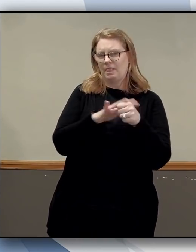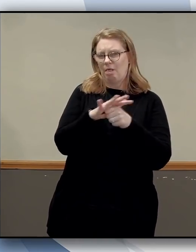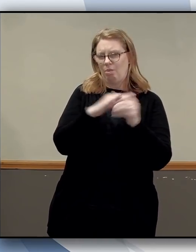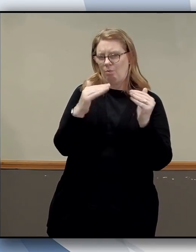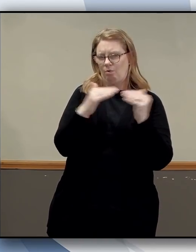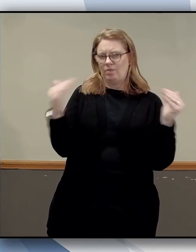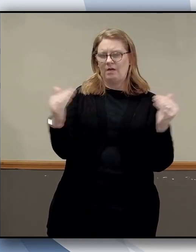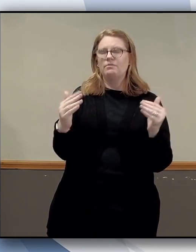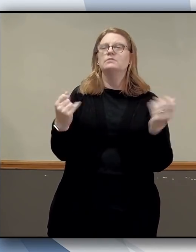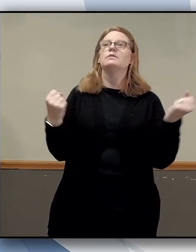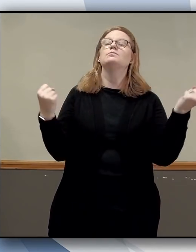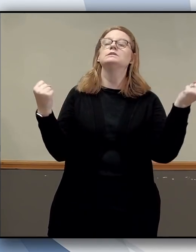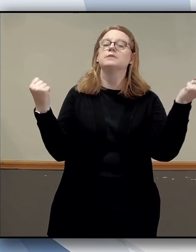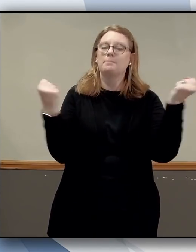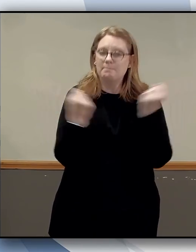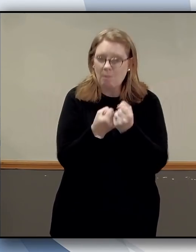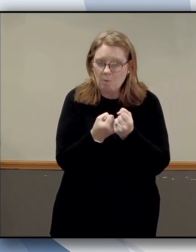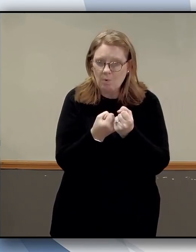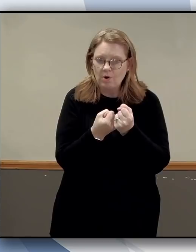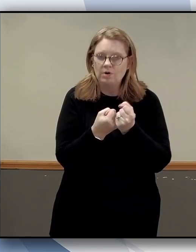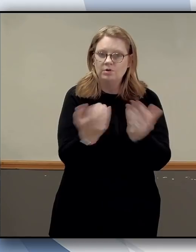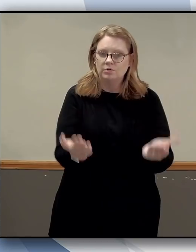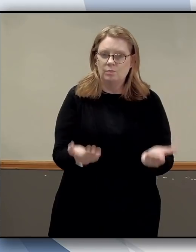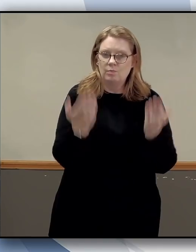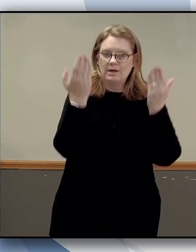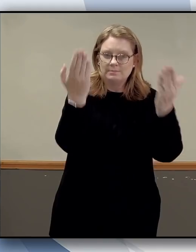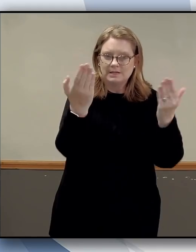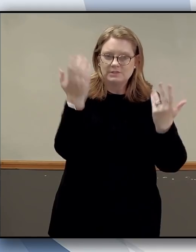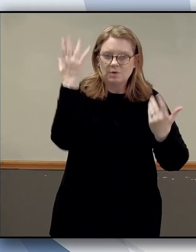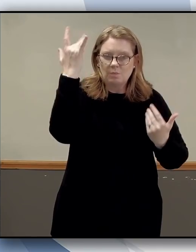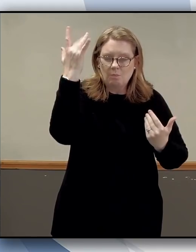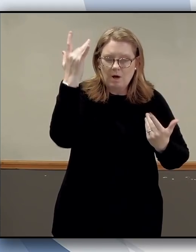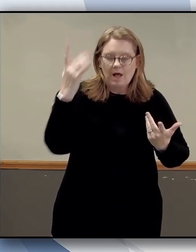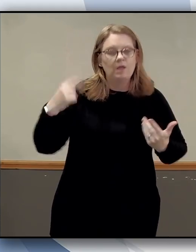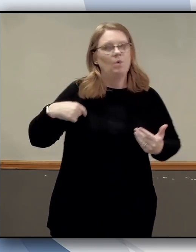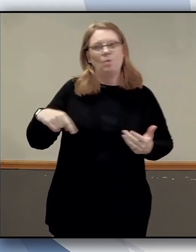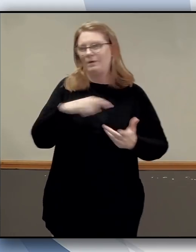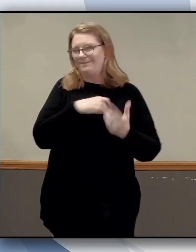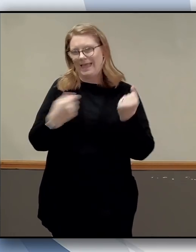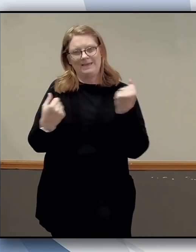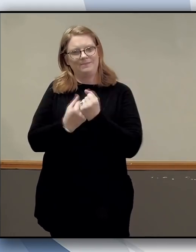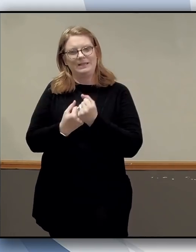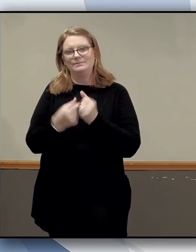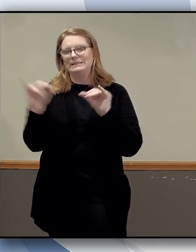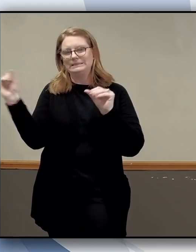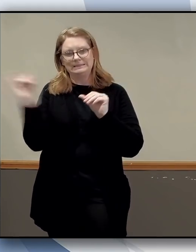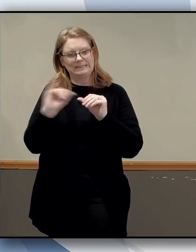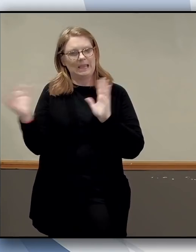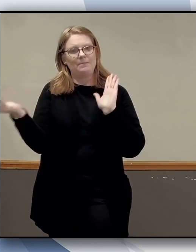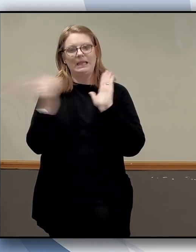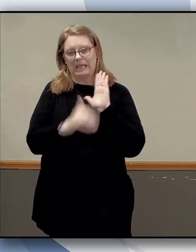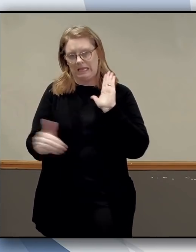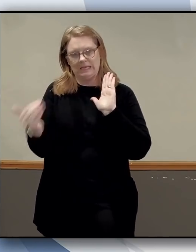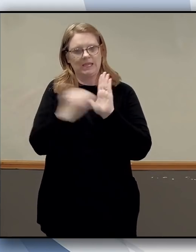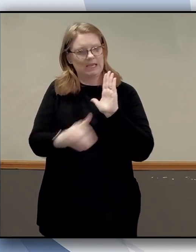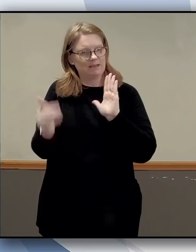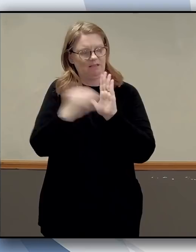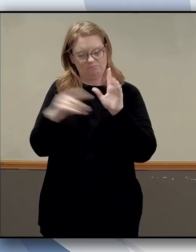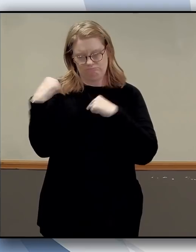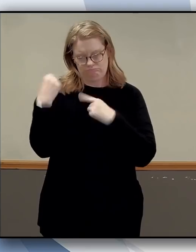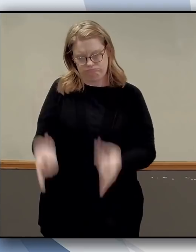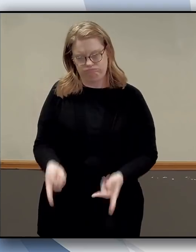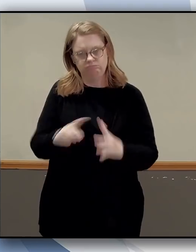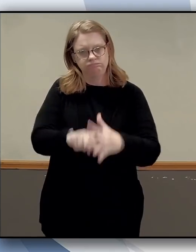we support these recommendations because they're the same ones that we have advocated for week after week after week since the very